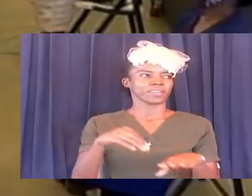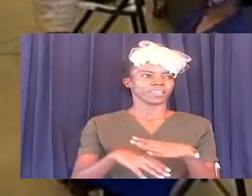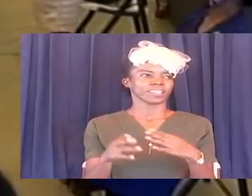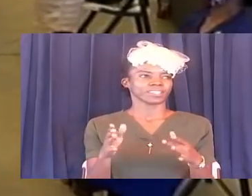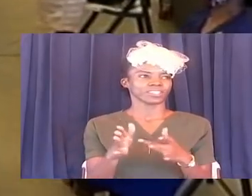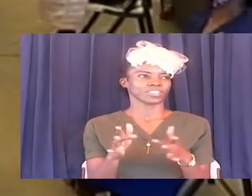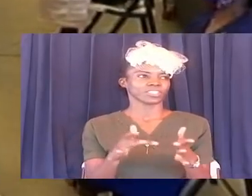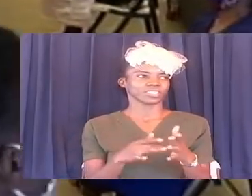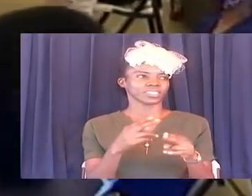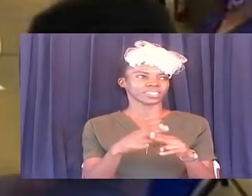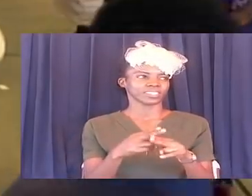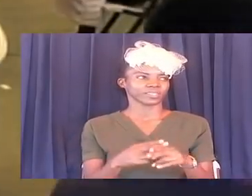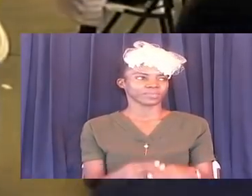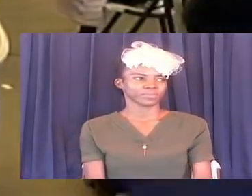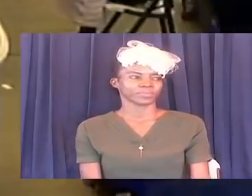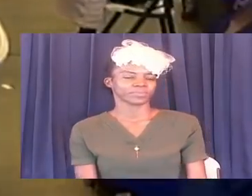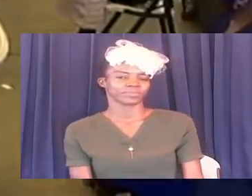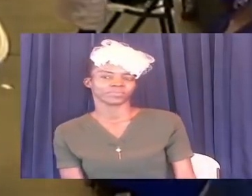name.